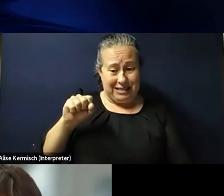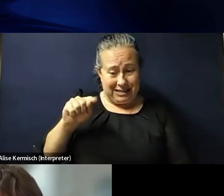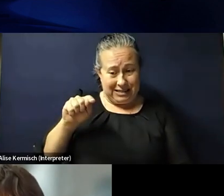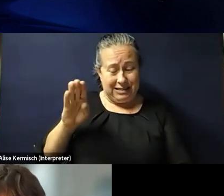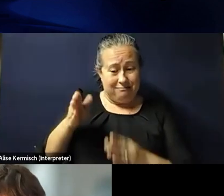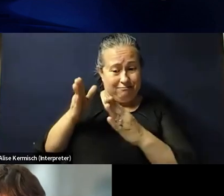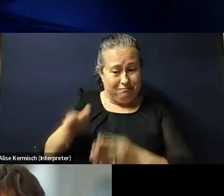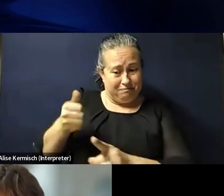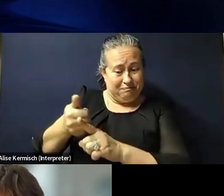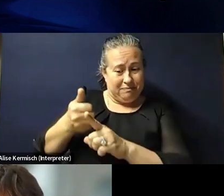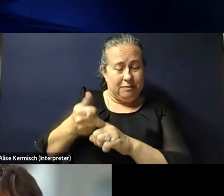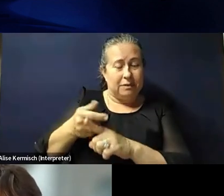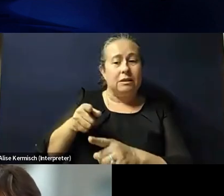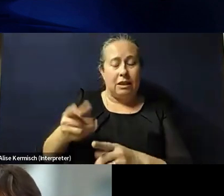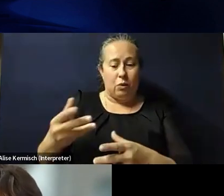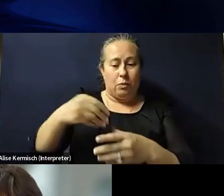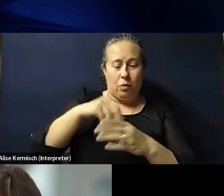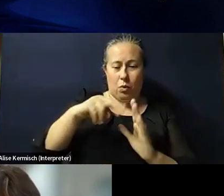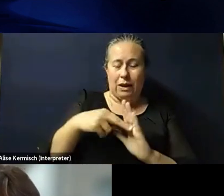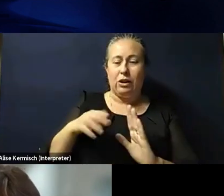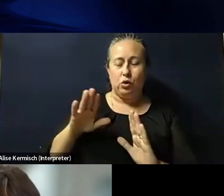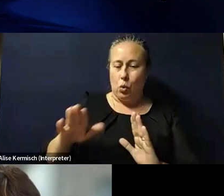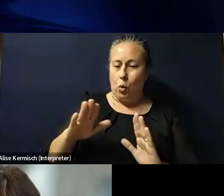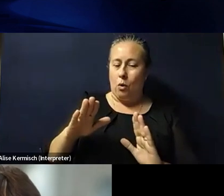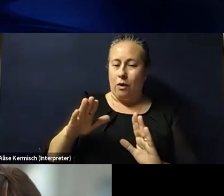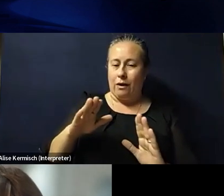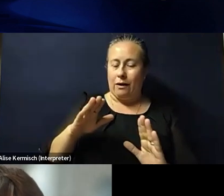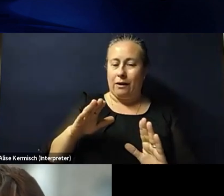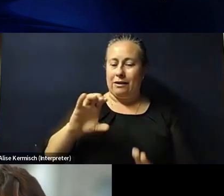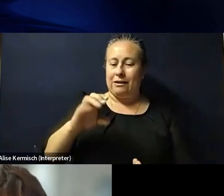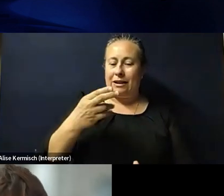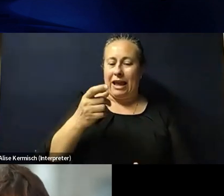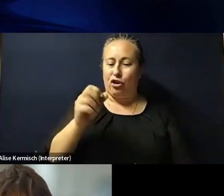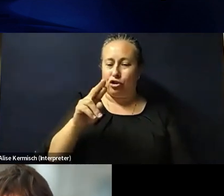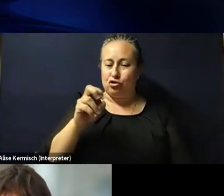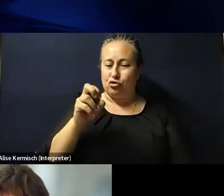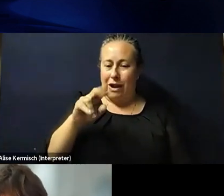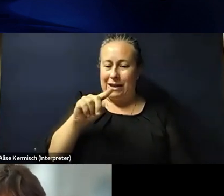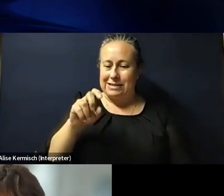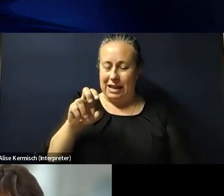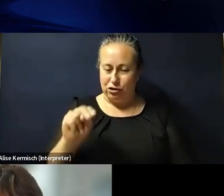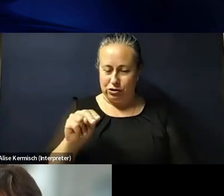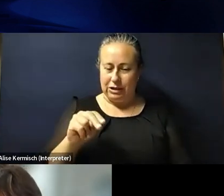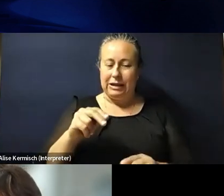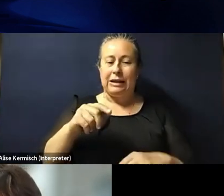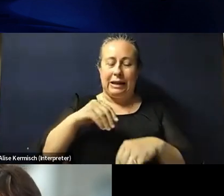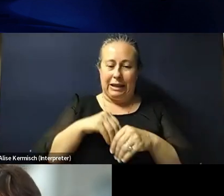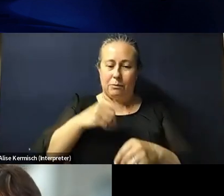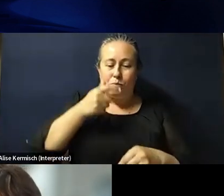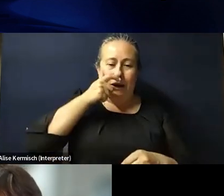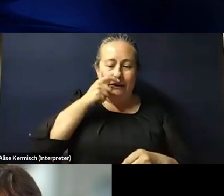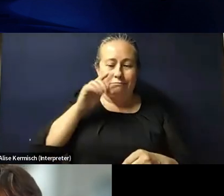the kind of characterization of Britain among historians of eugenics is that they